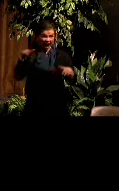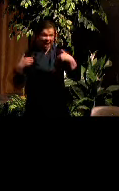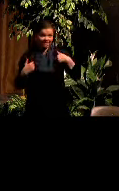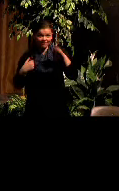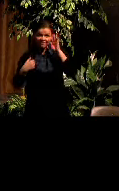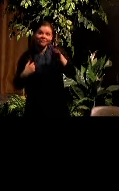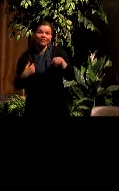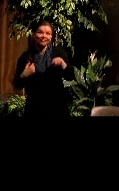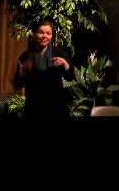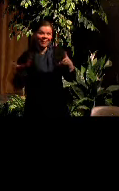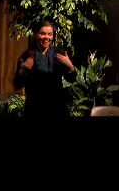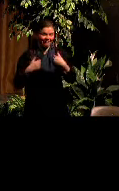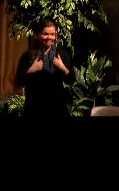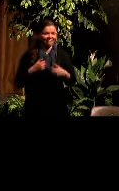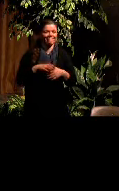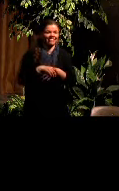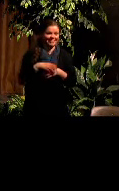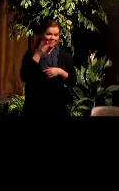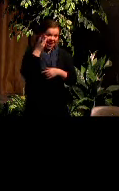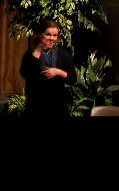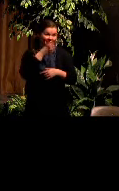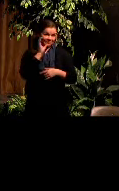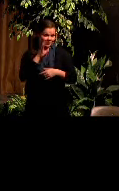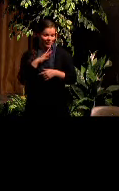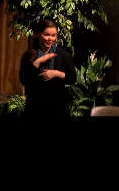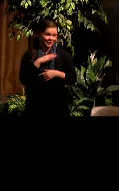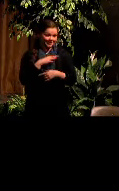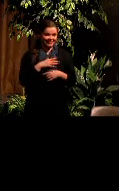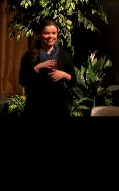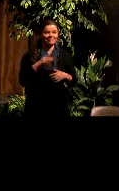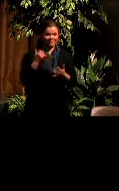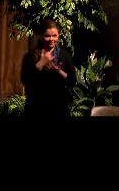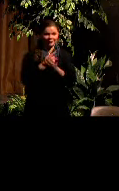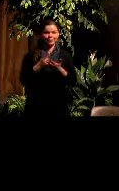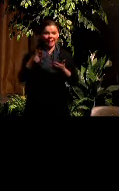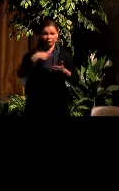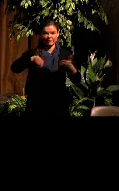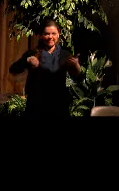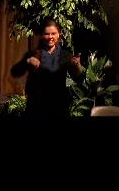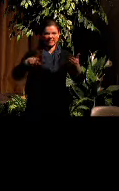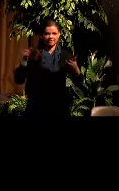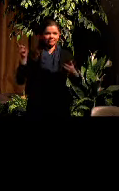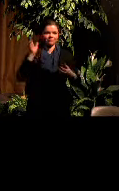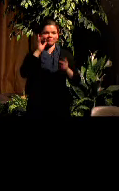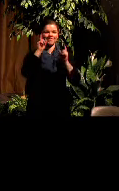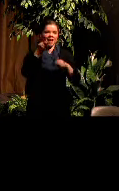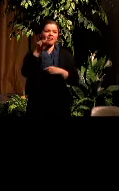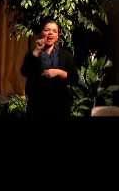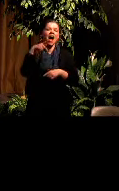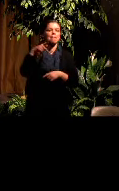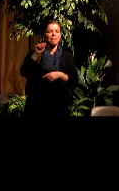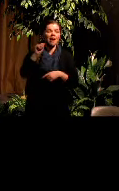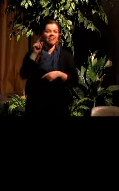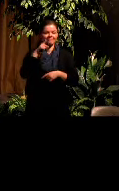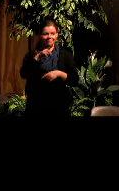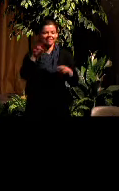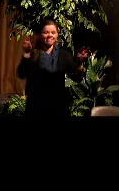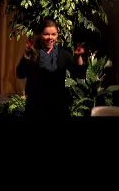going to Napa Valley. There are several, I'm going to sacrifice, several vintners out there are very excited